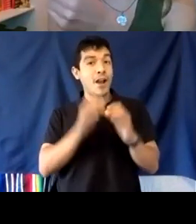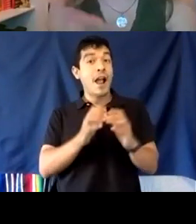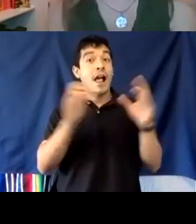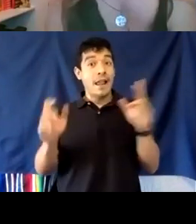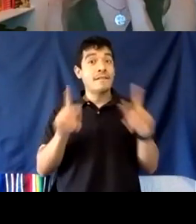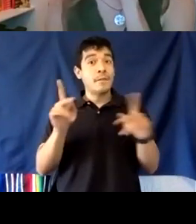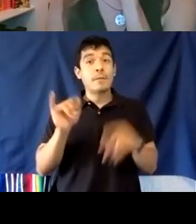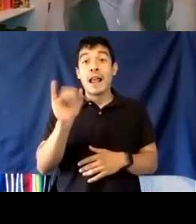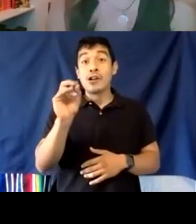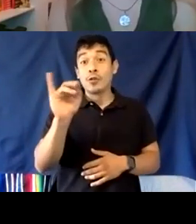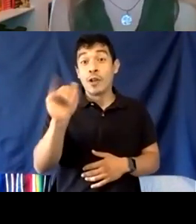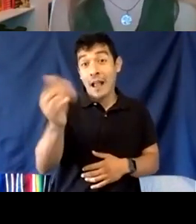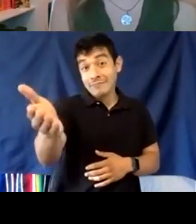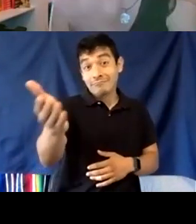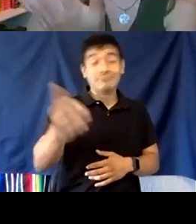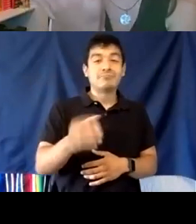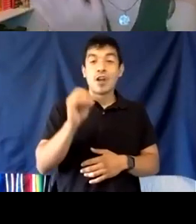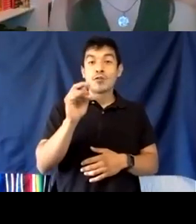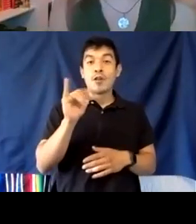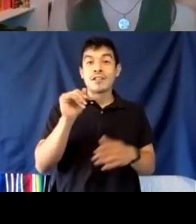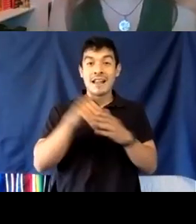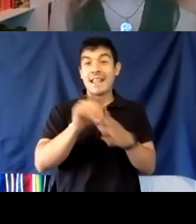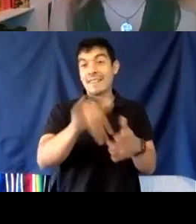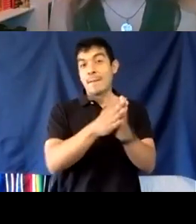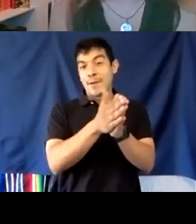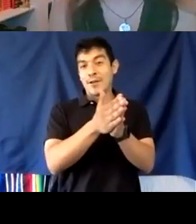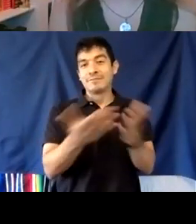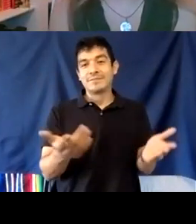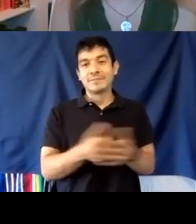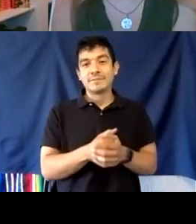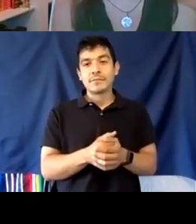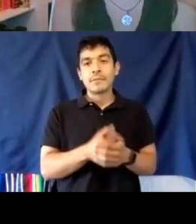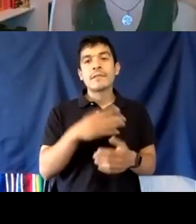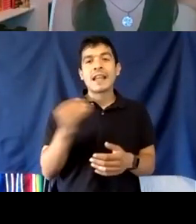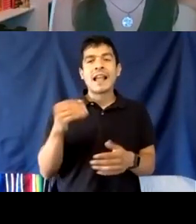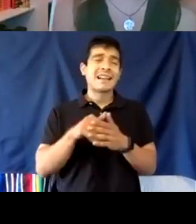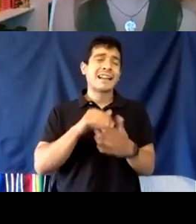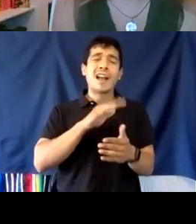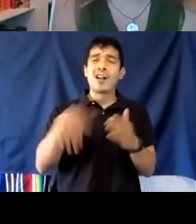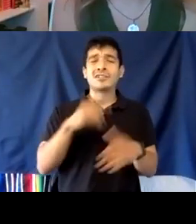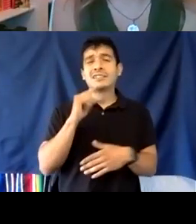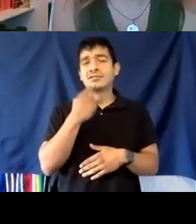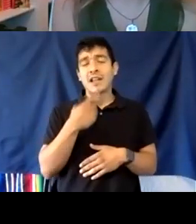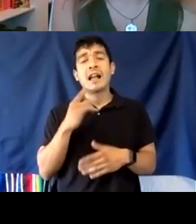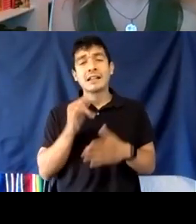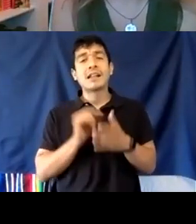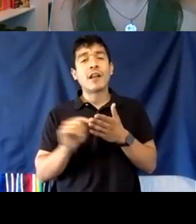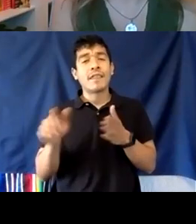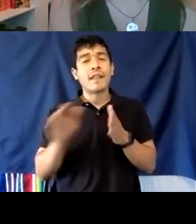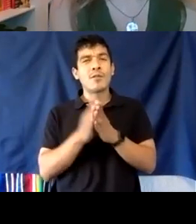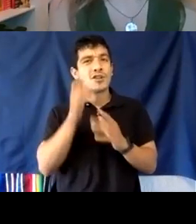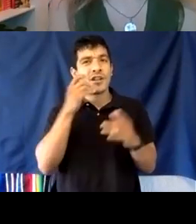Sonya. Sonya is also acknowledged in the book. In all seriousness, I did write this book that was just